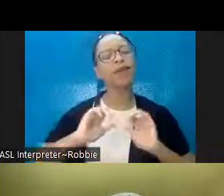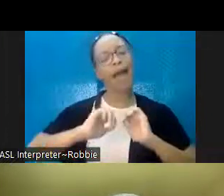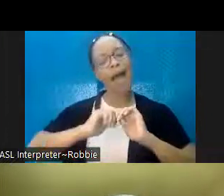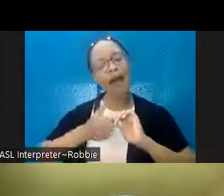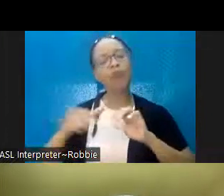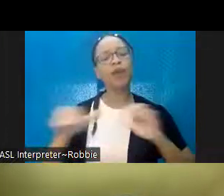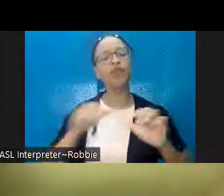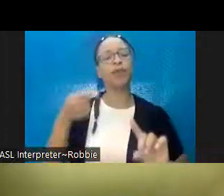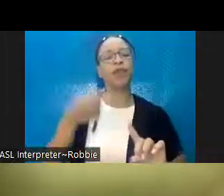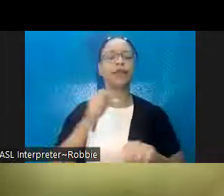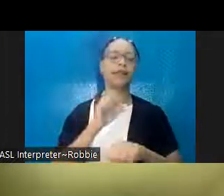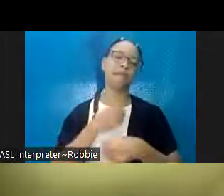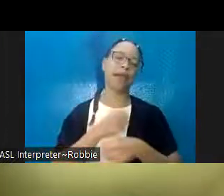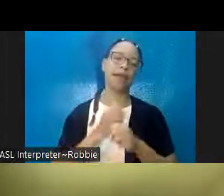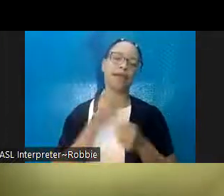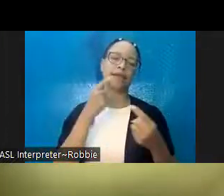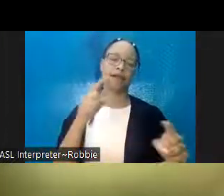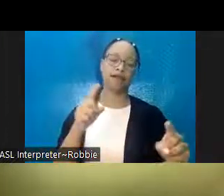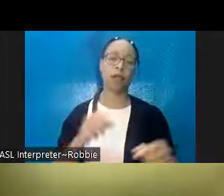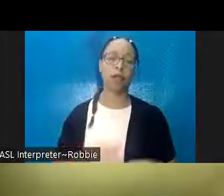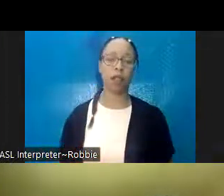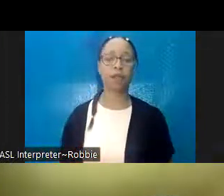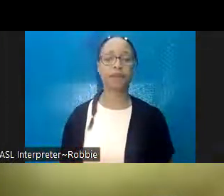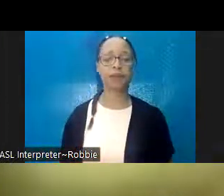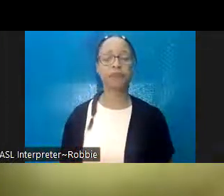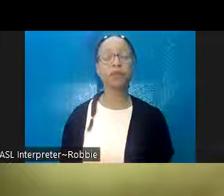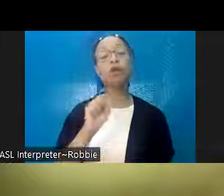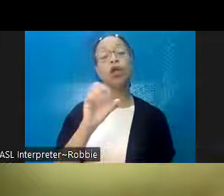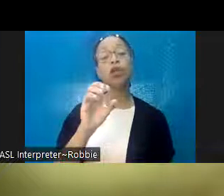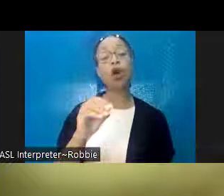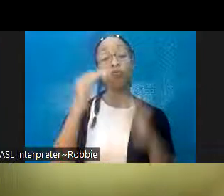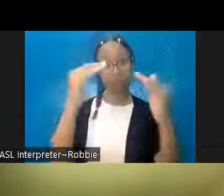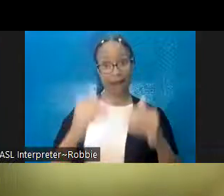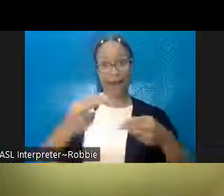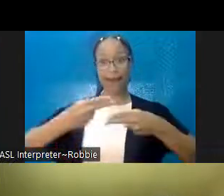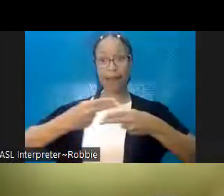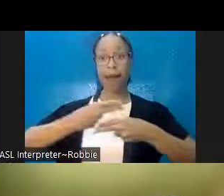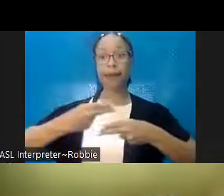this work that will make a difference? So for the next slide,